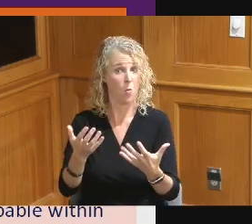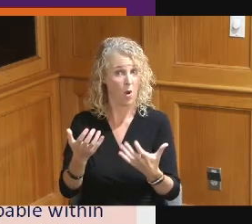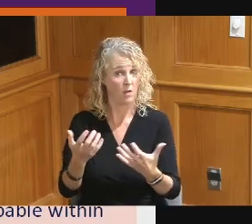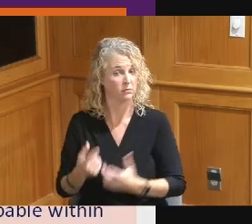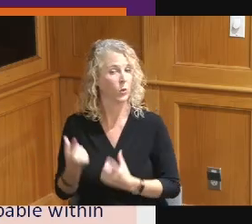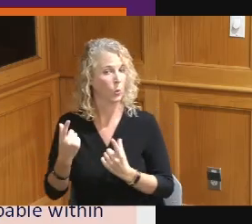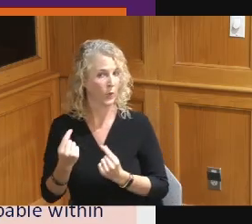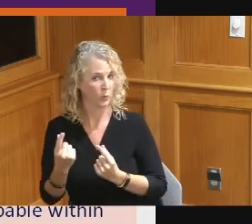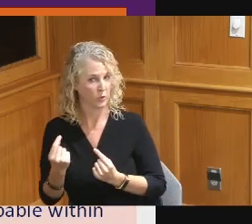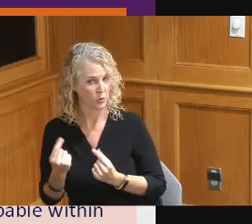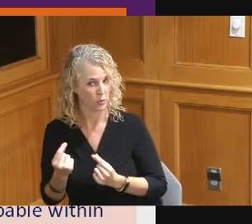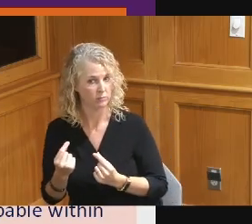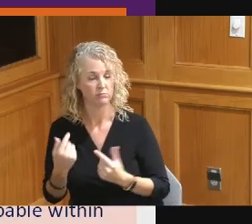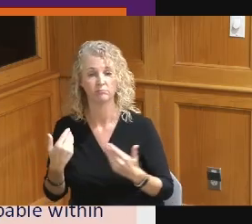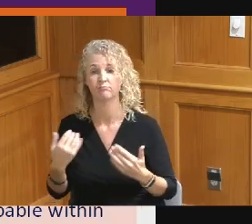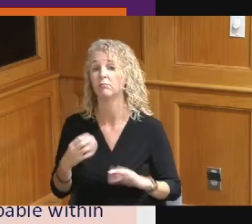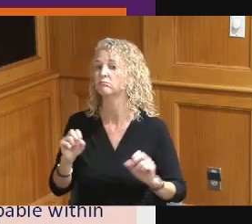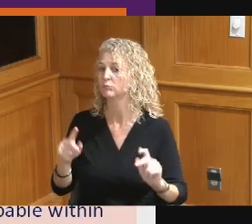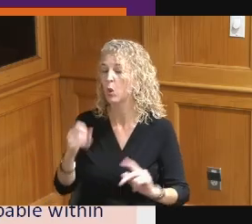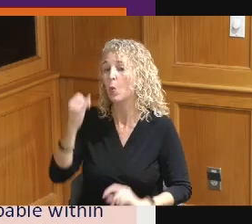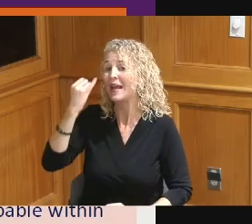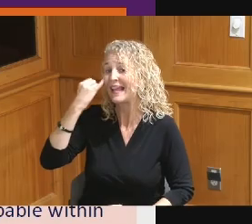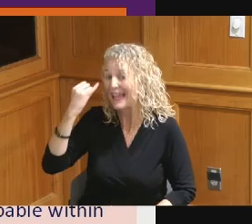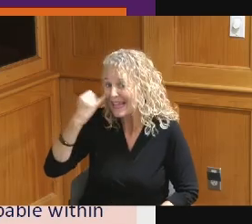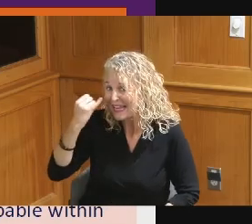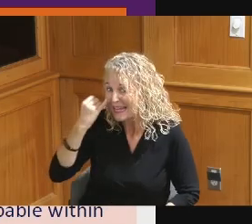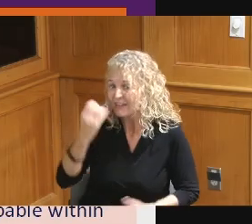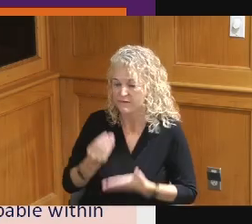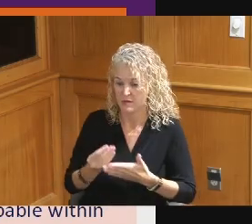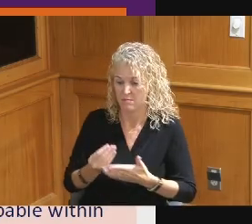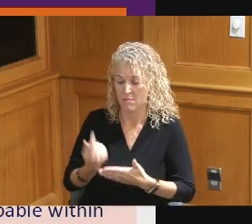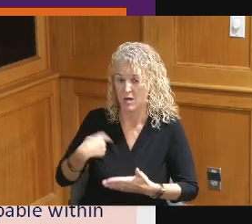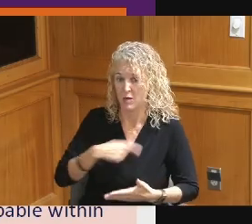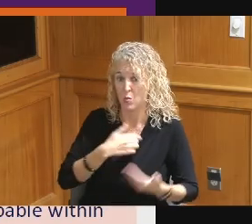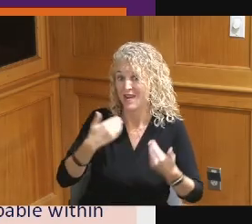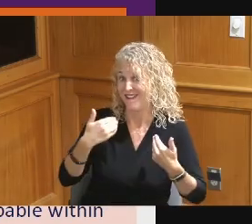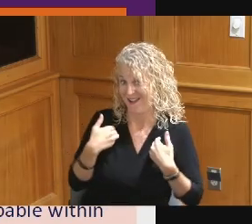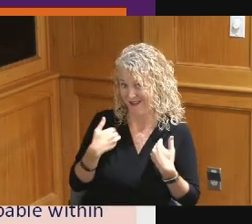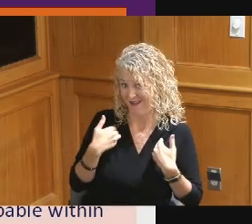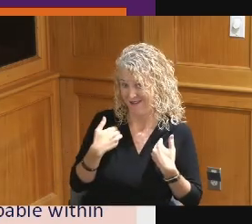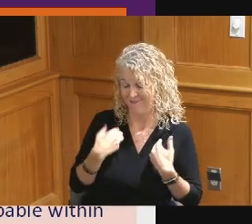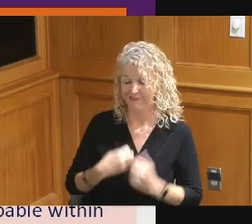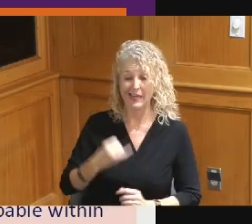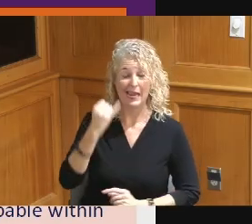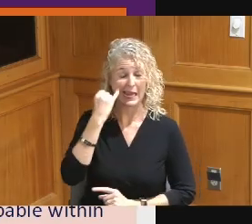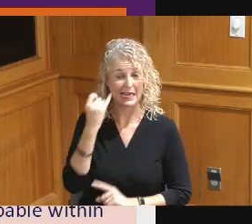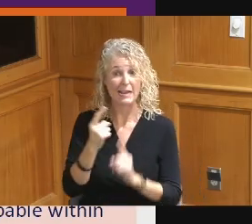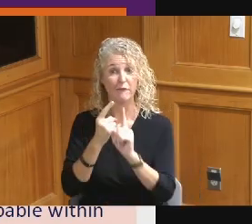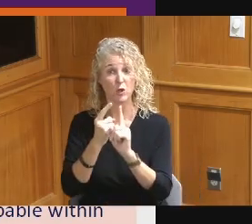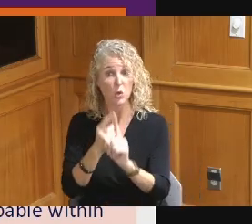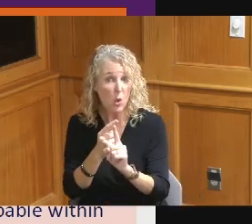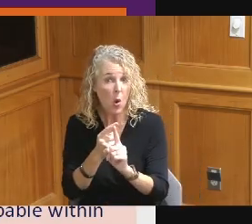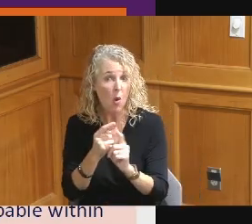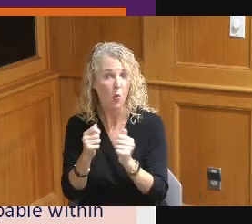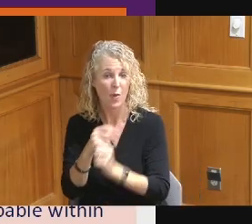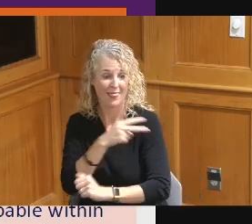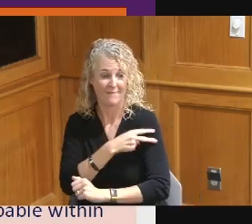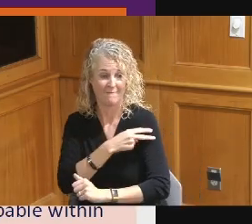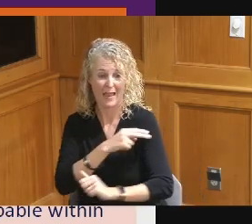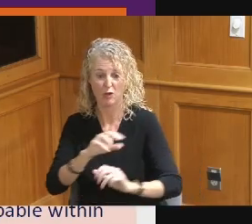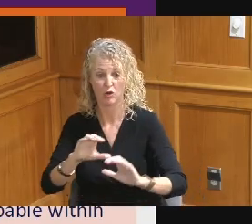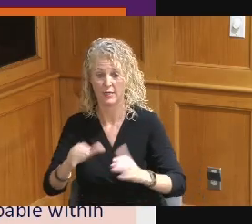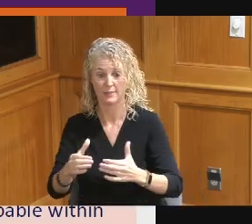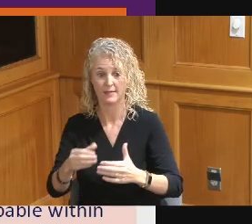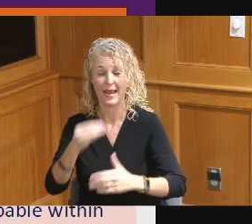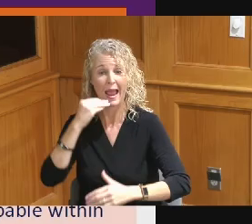Okay, we have some potential funding. We have a desire to facilitate this cluster of tiny home veteran housing somewhere in the county.